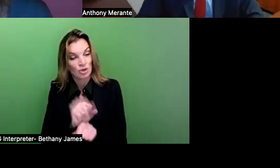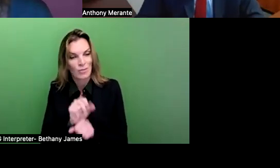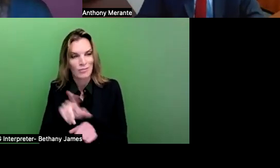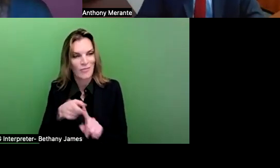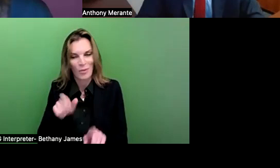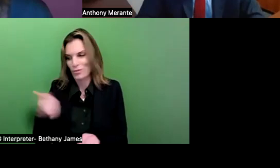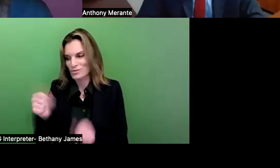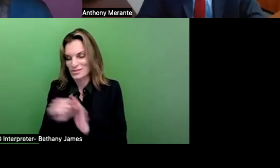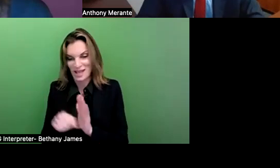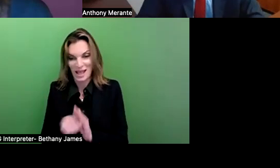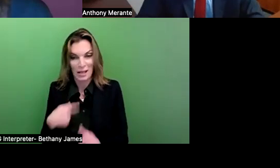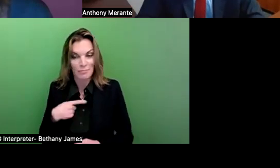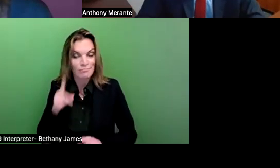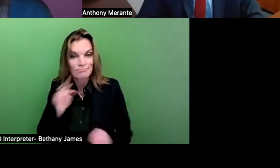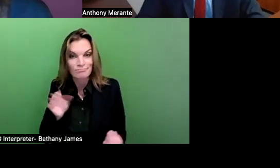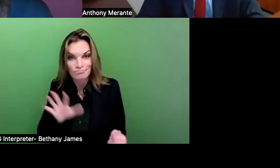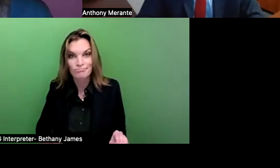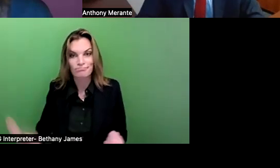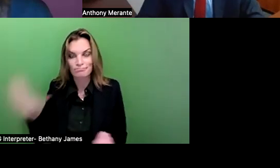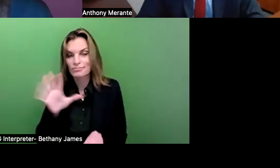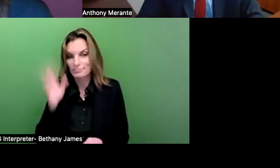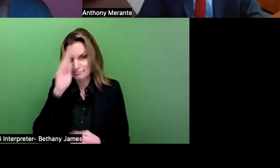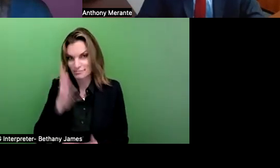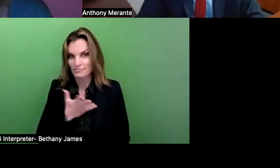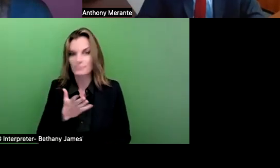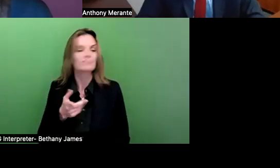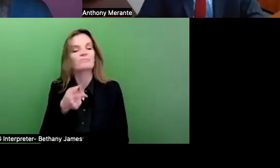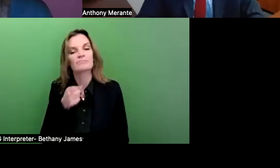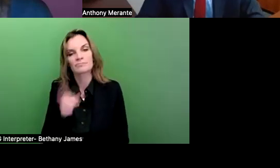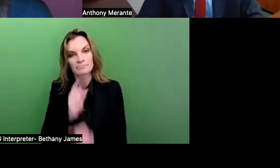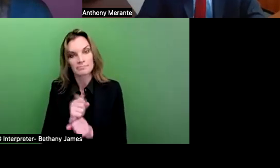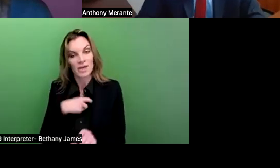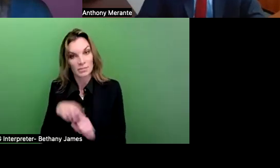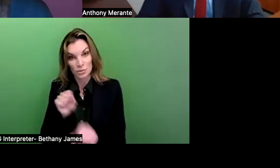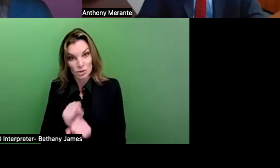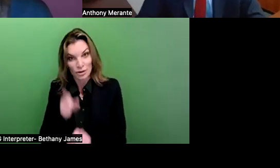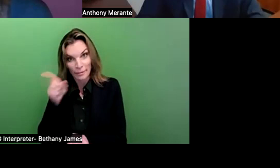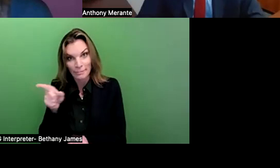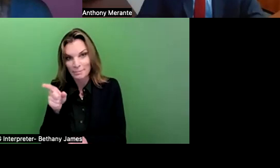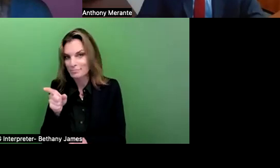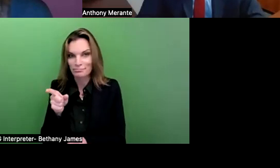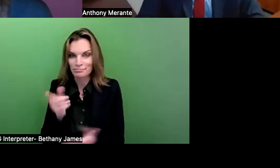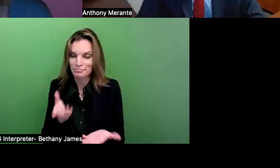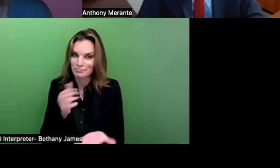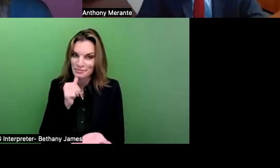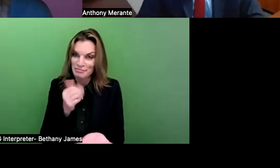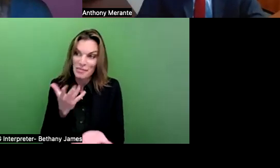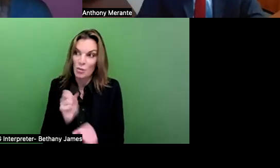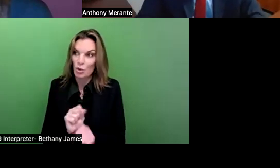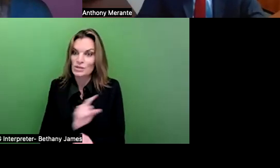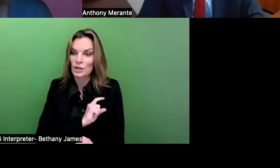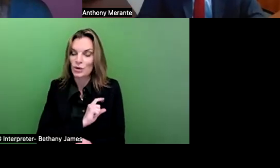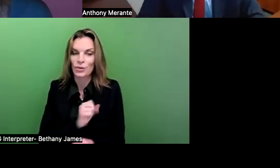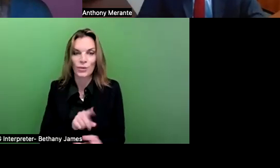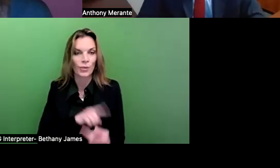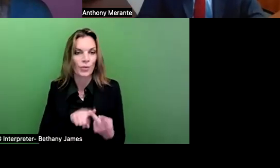one person that told me, hey, Councilman, I got a job at Lionsgate. Oh, maybe they got a job as a security guard. Maybe they